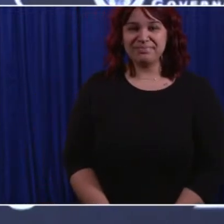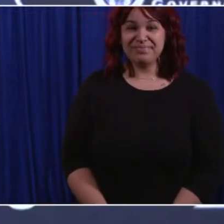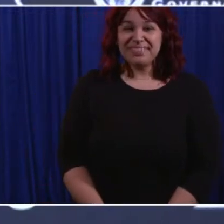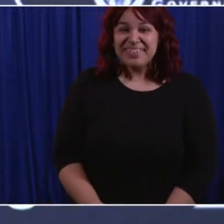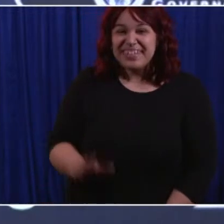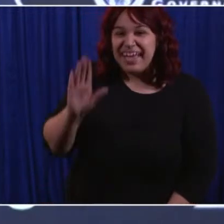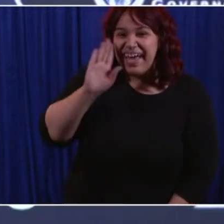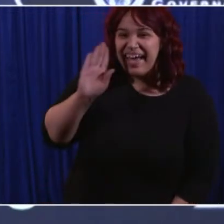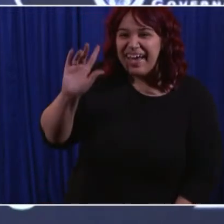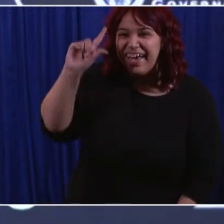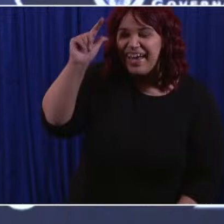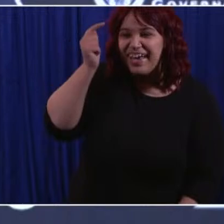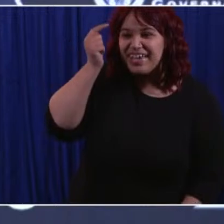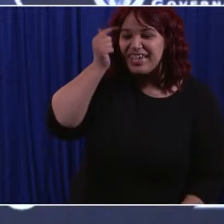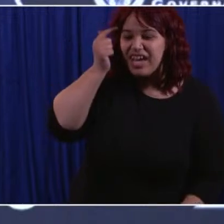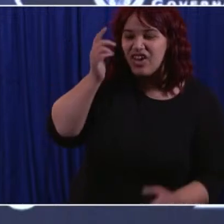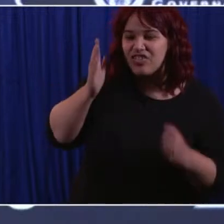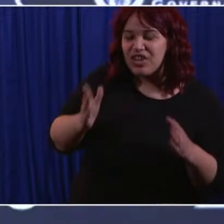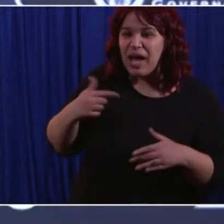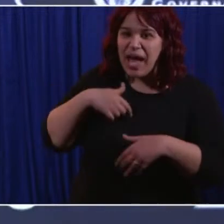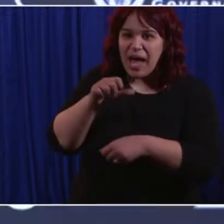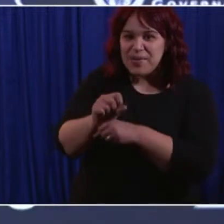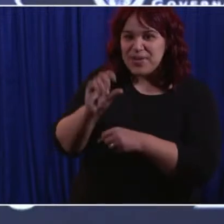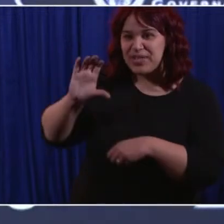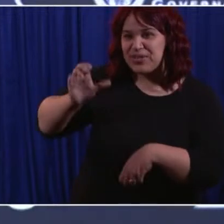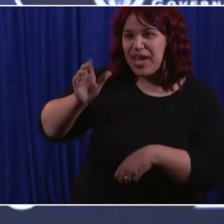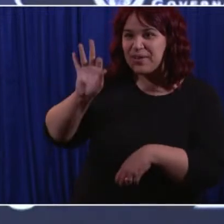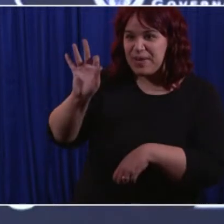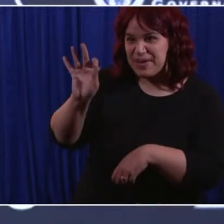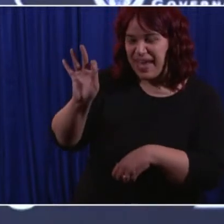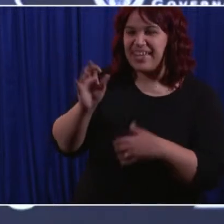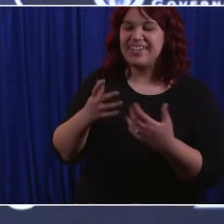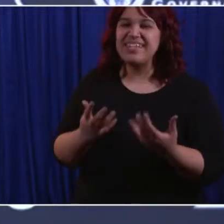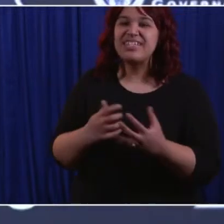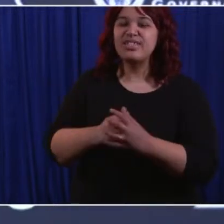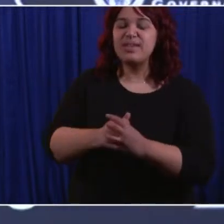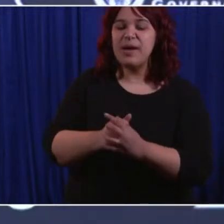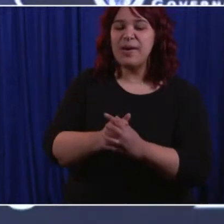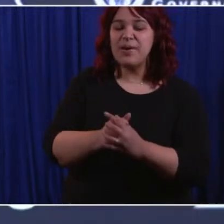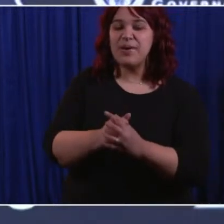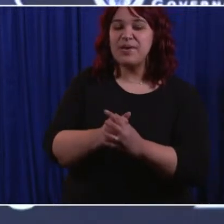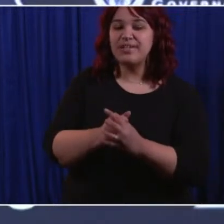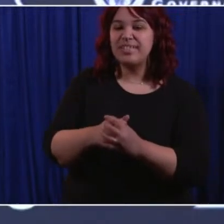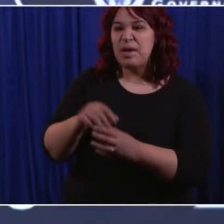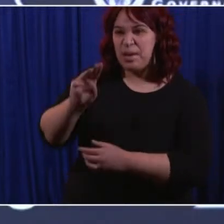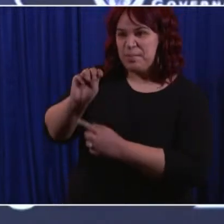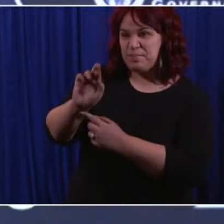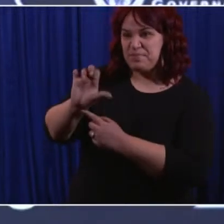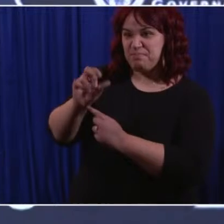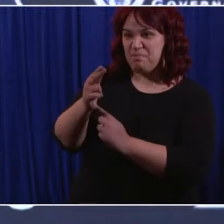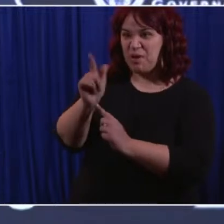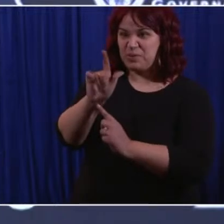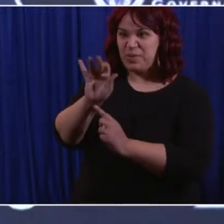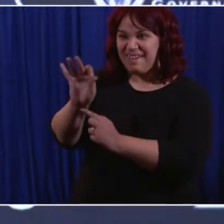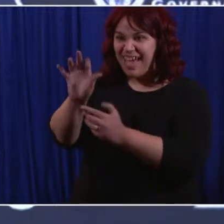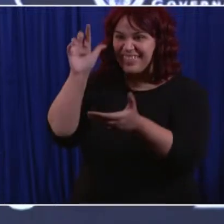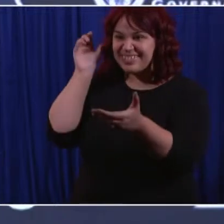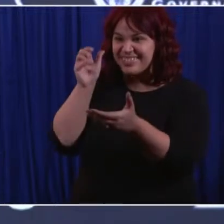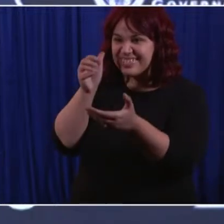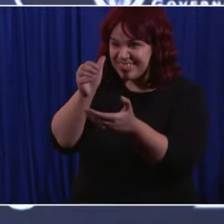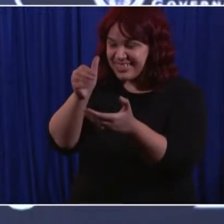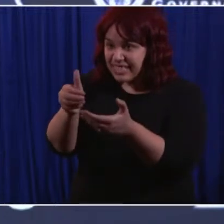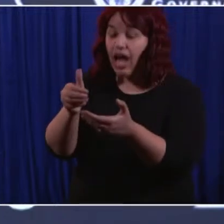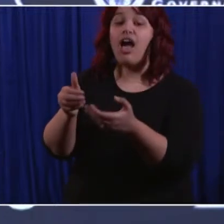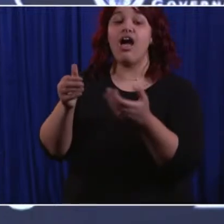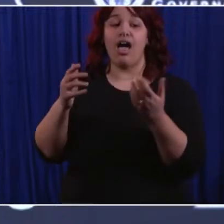Hi, Governor. Hi. Marielle Carbone here with Channel 9. As we get closer, once we get to that March 29th date where vaccines do